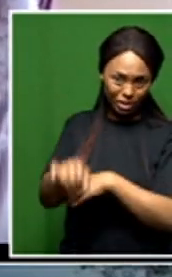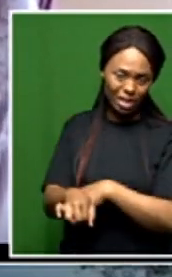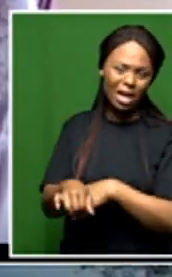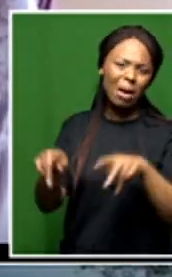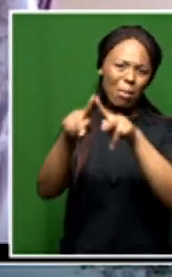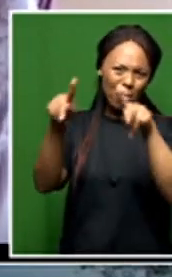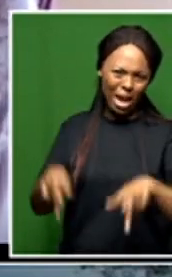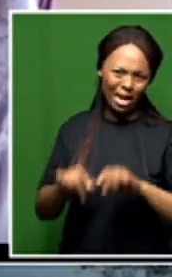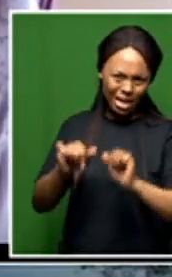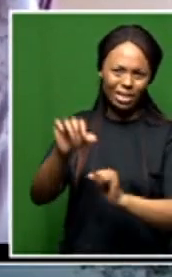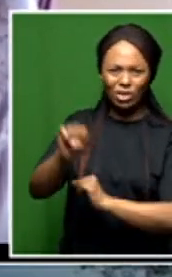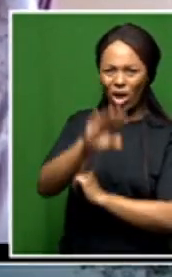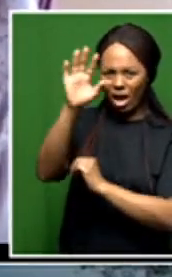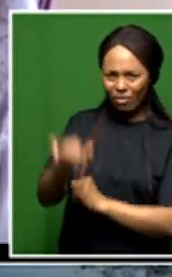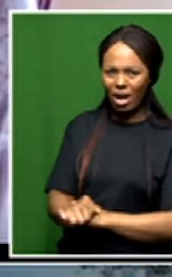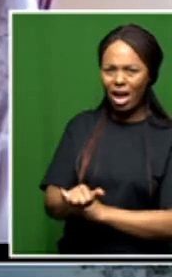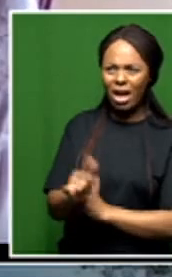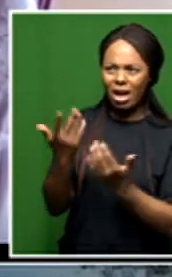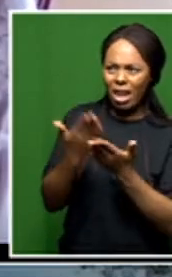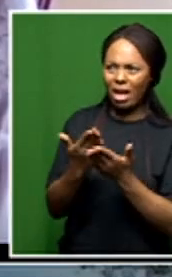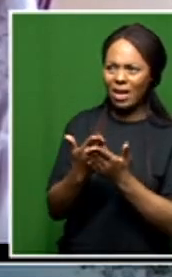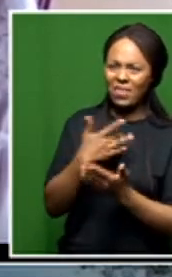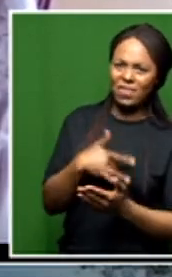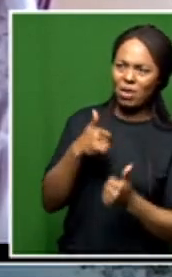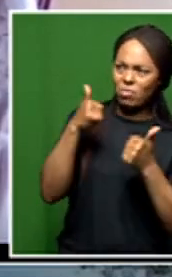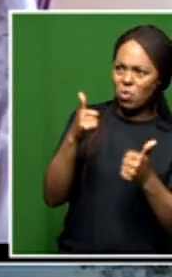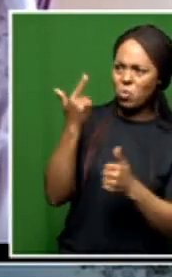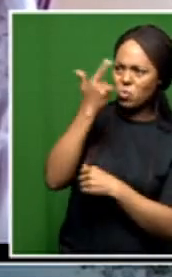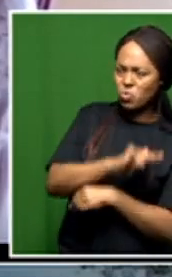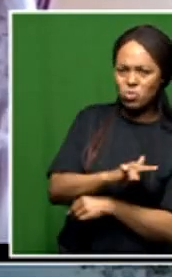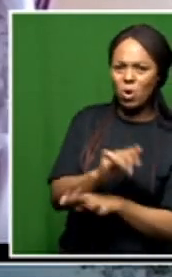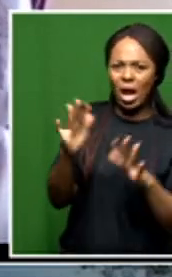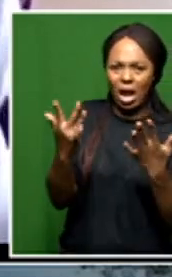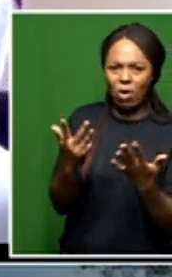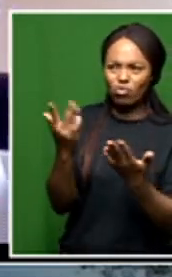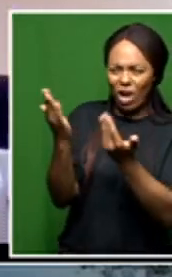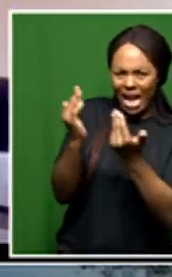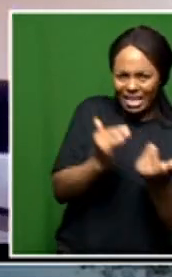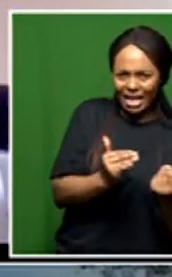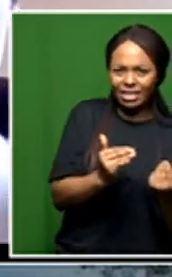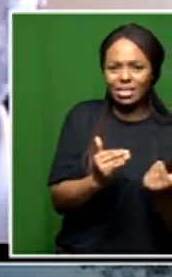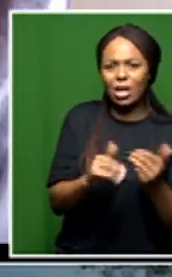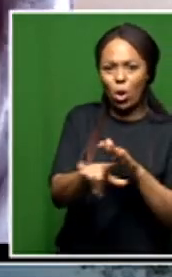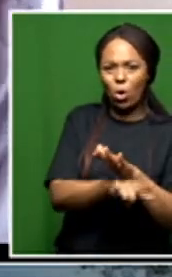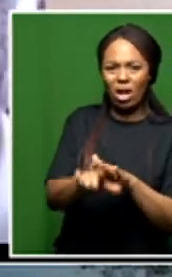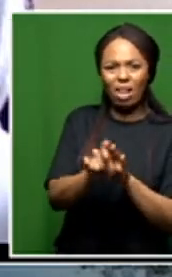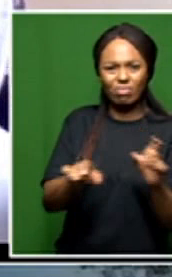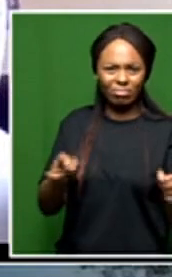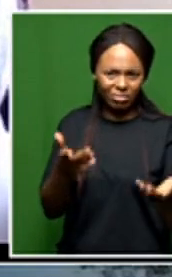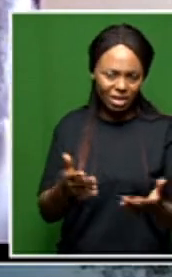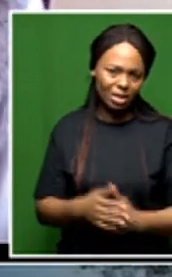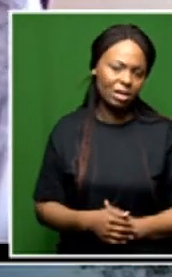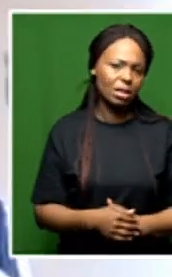parks more attractive and more accessible to the local clientele? In fact, we're